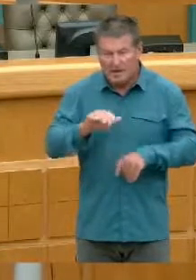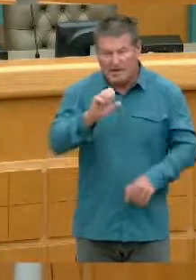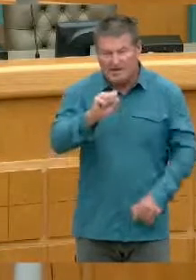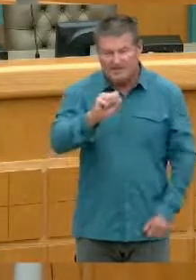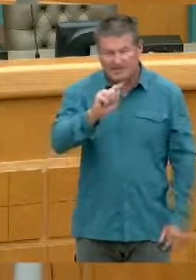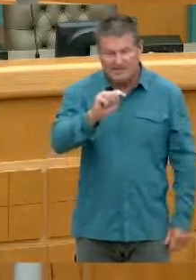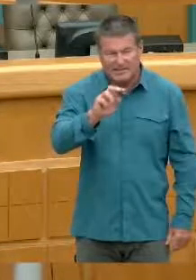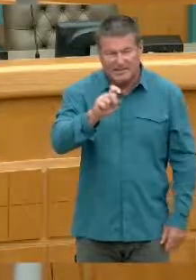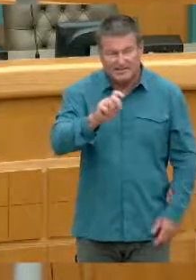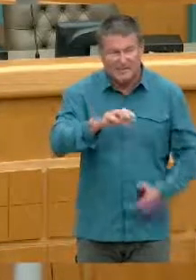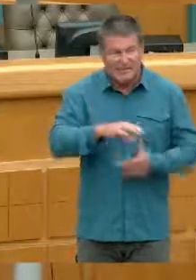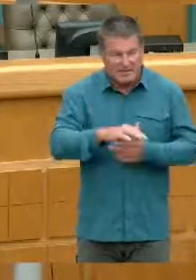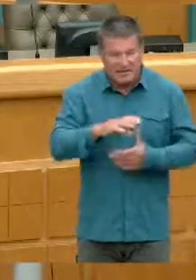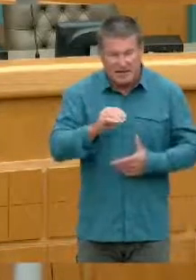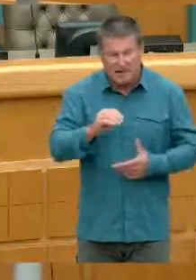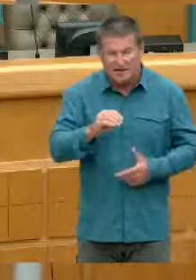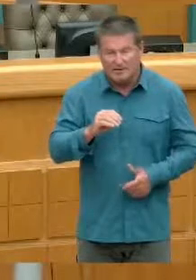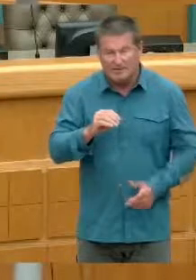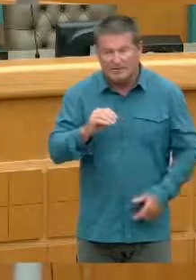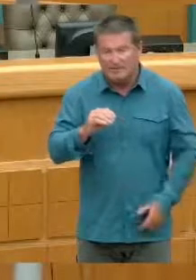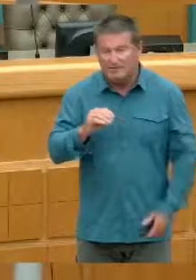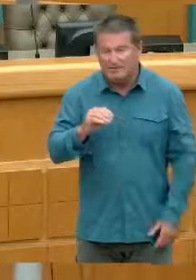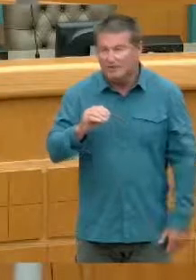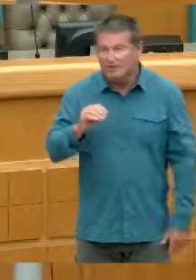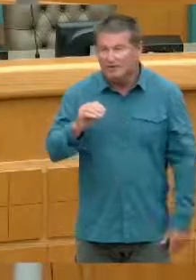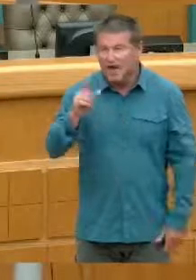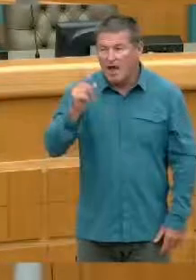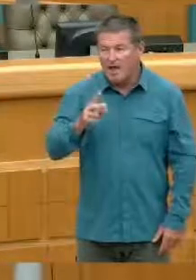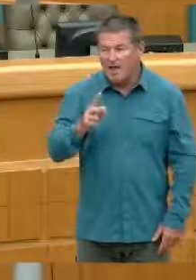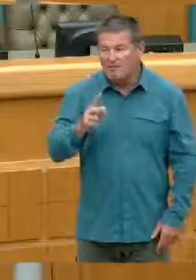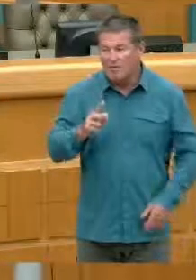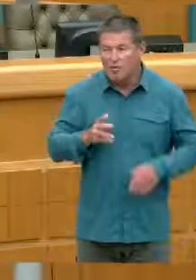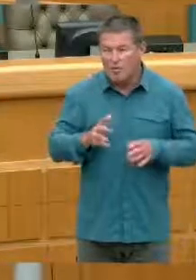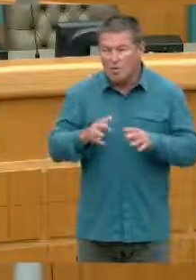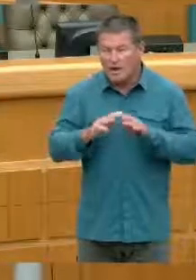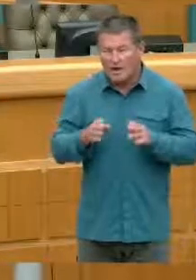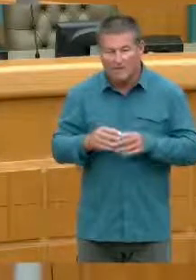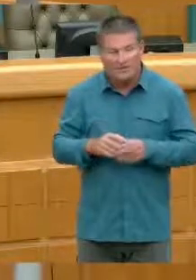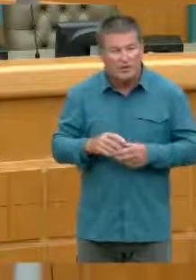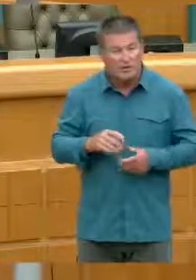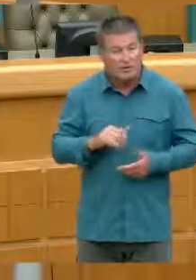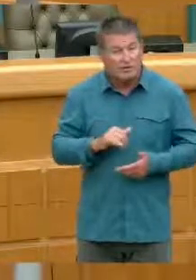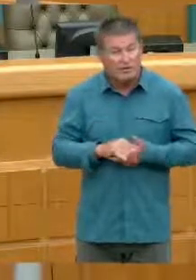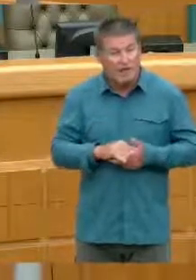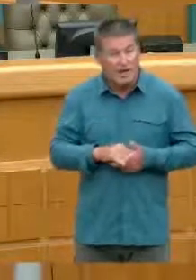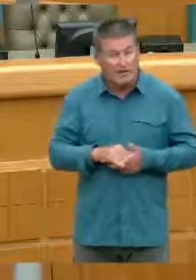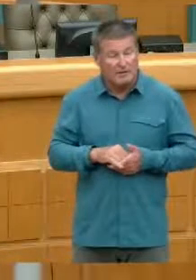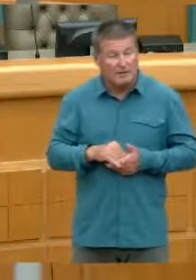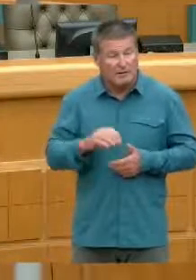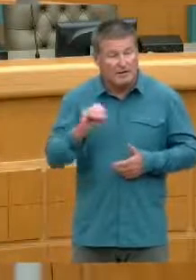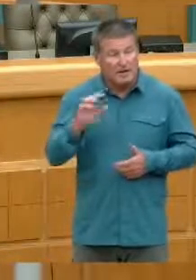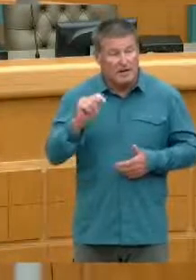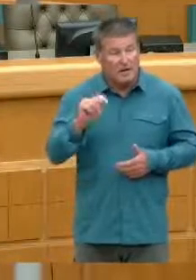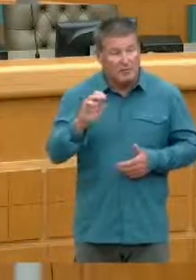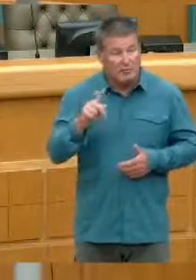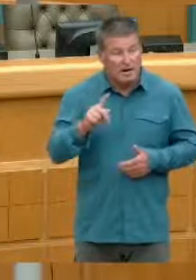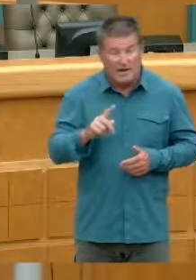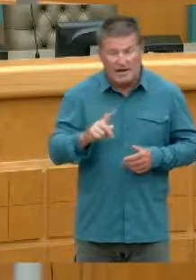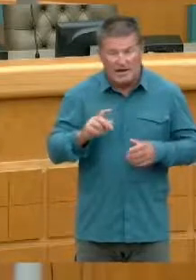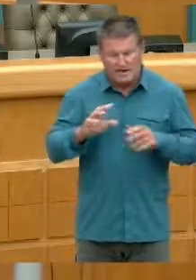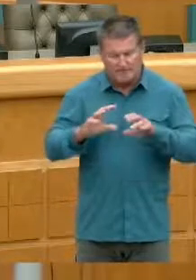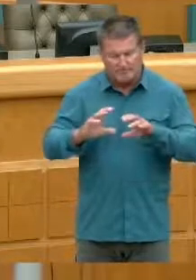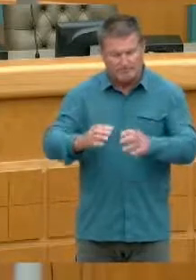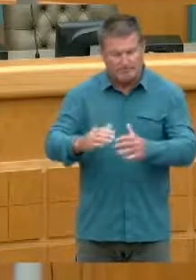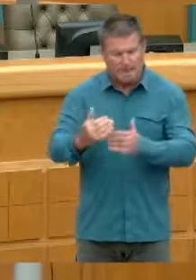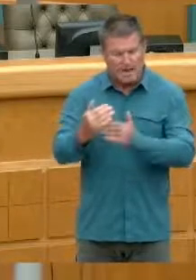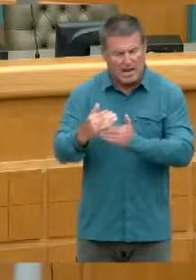transitional housing outbreaks. So it's very important to do that so that the outbreak can be contained, and comprehensive testing can